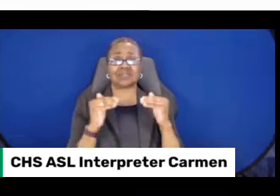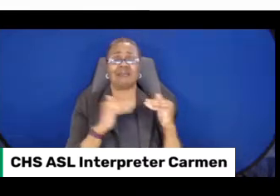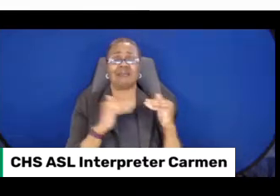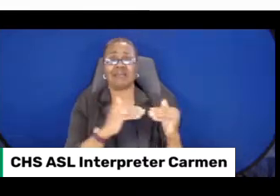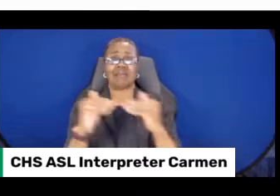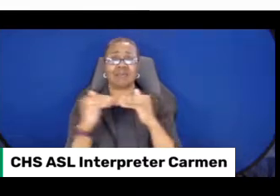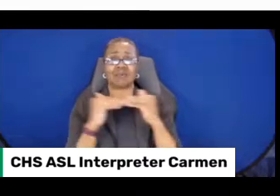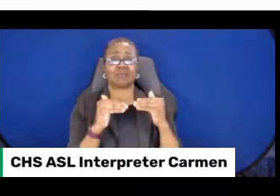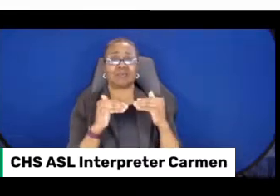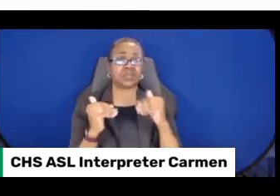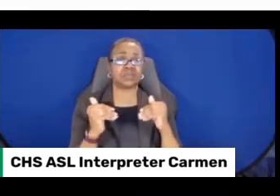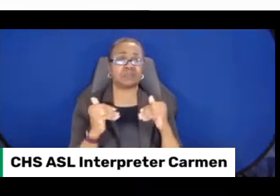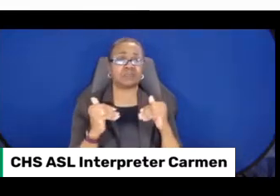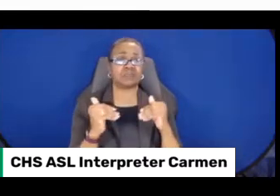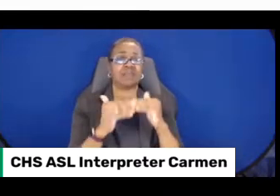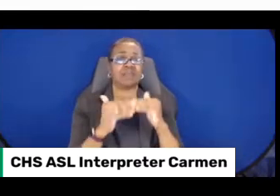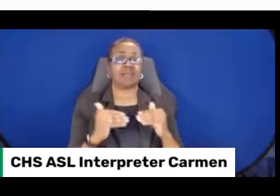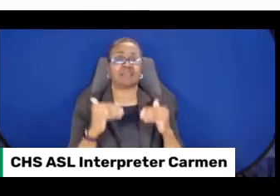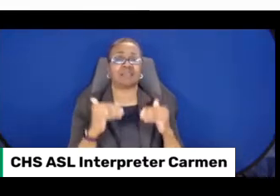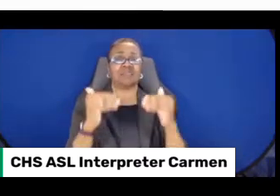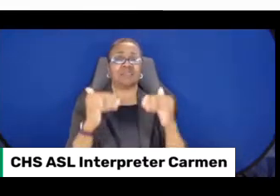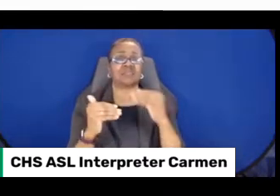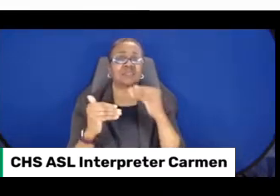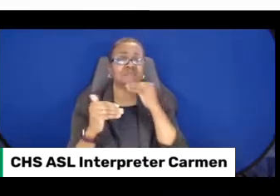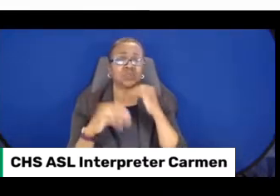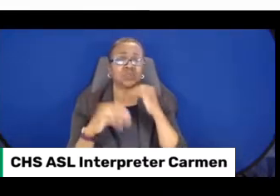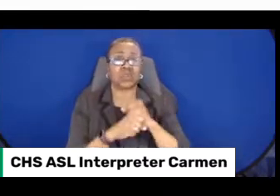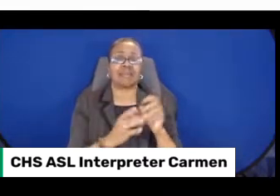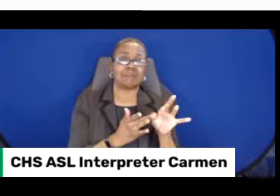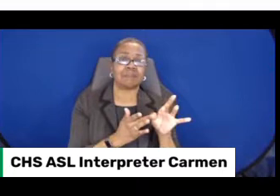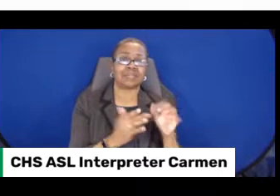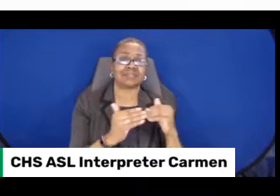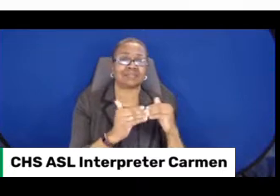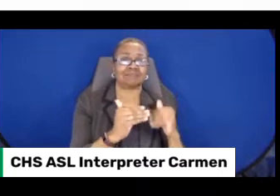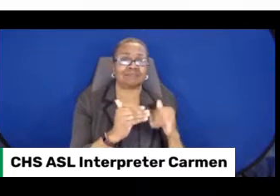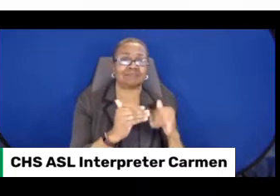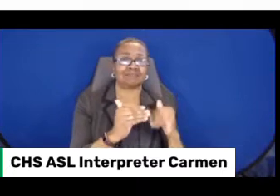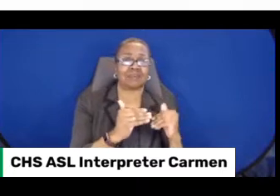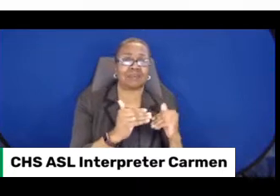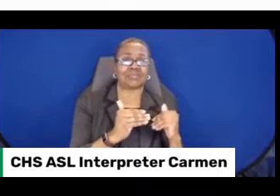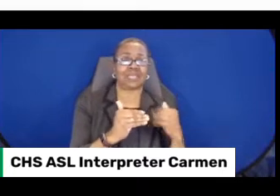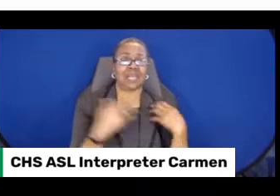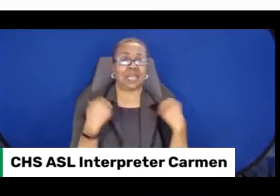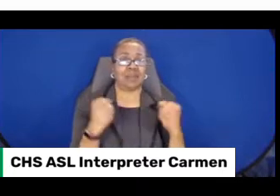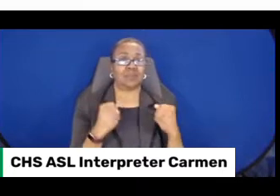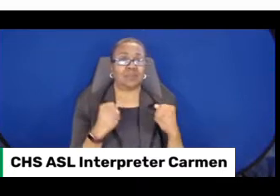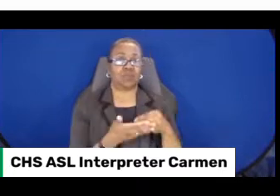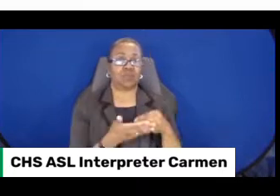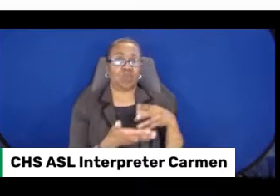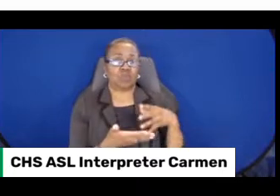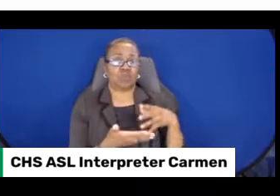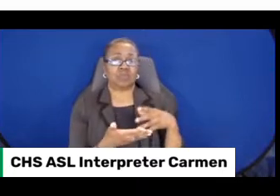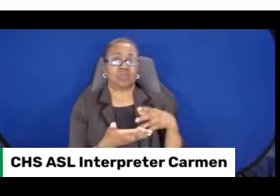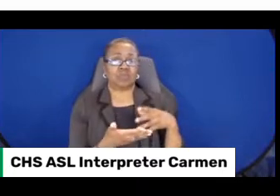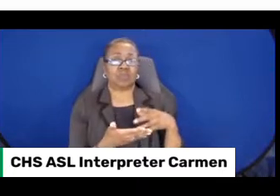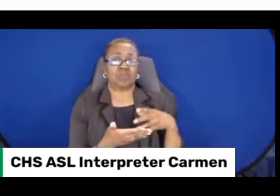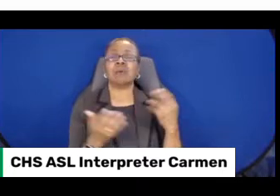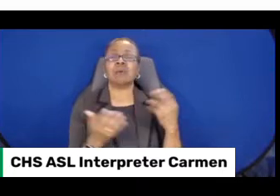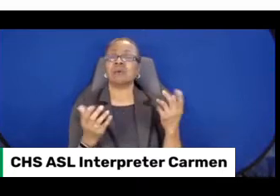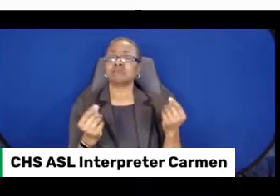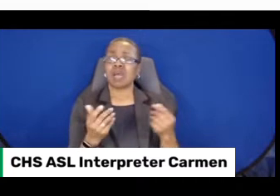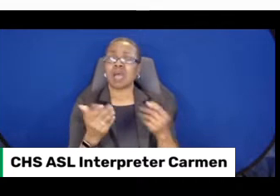in health and wealth. And the role that this body will play is convene, implement, and enable.